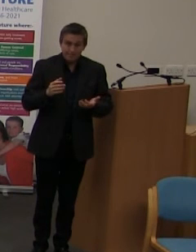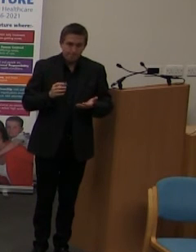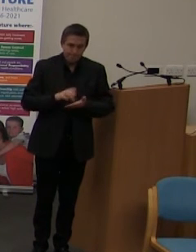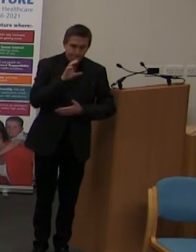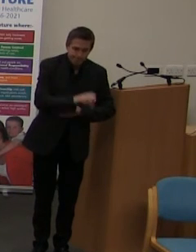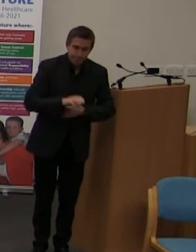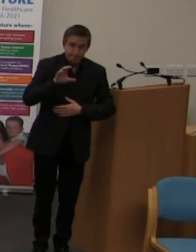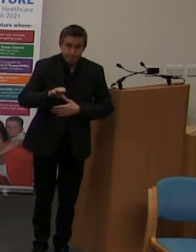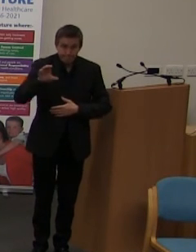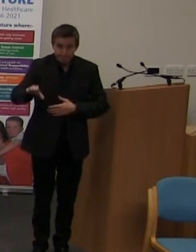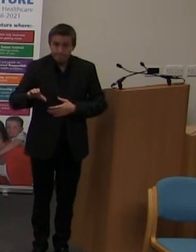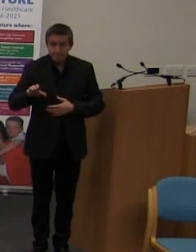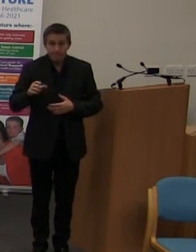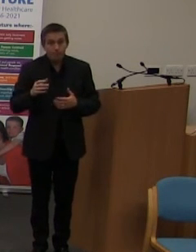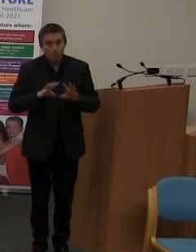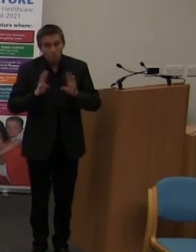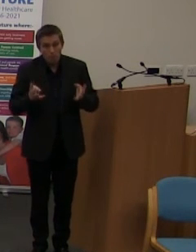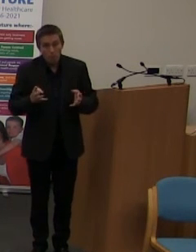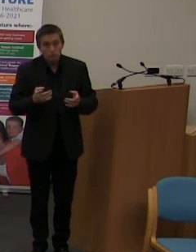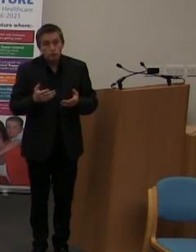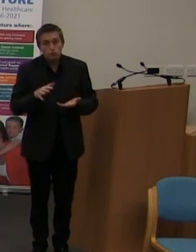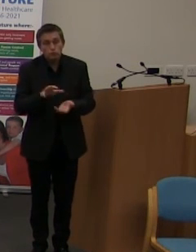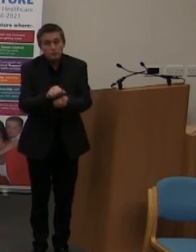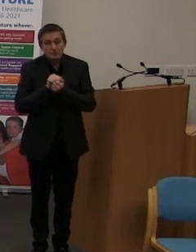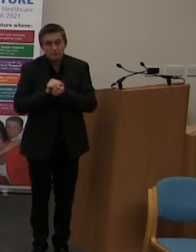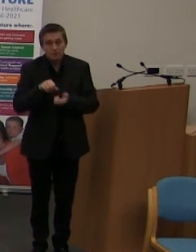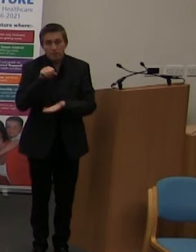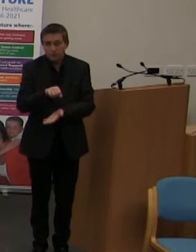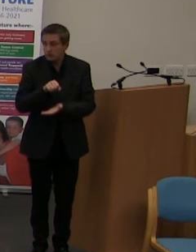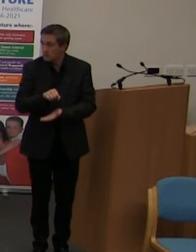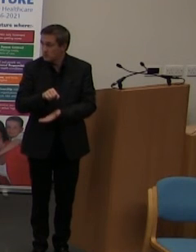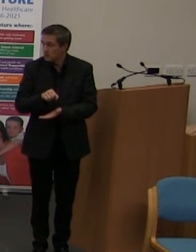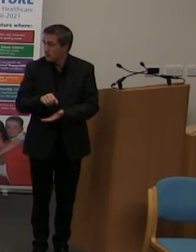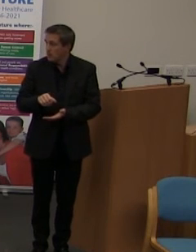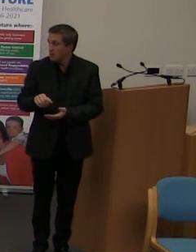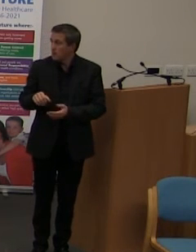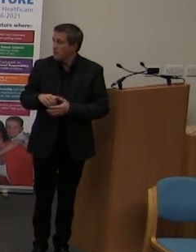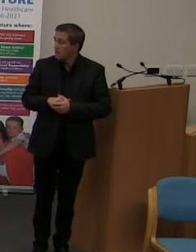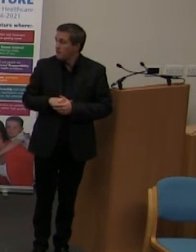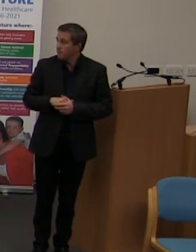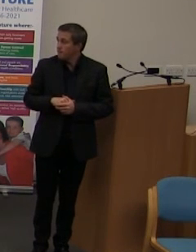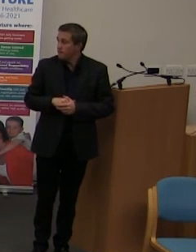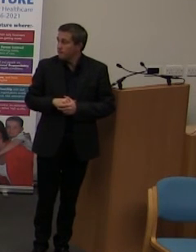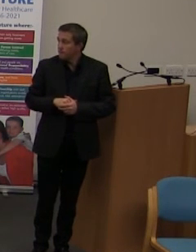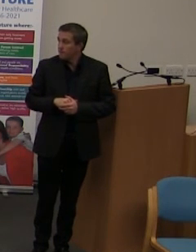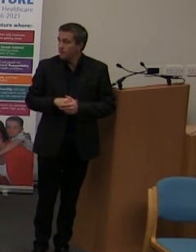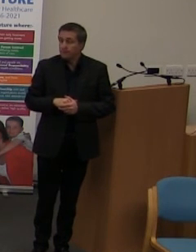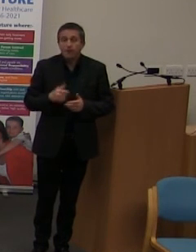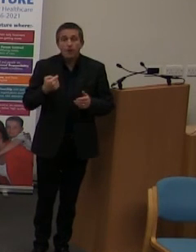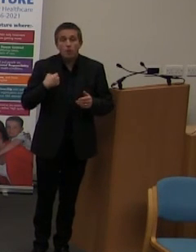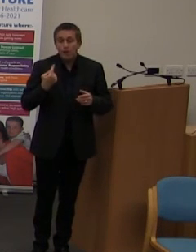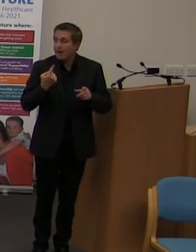as well, and done what we can to try and protect the health budget. And Christine will say a bit more. In terms of what we're expecting, we're